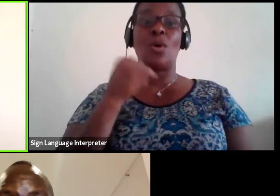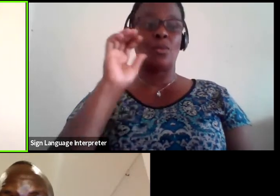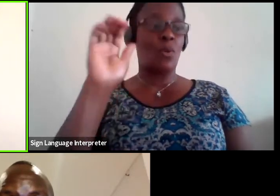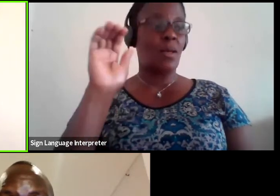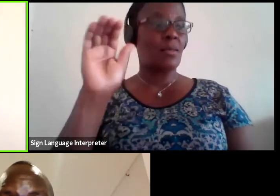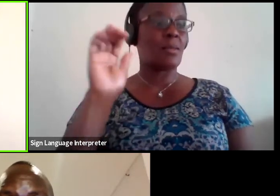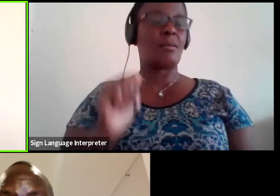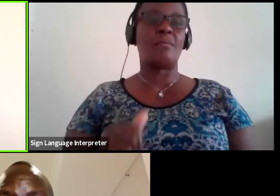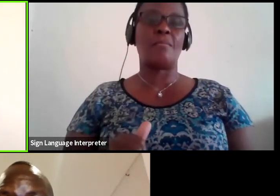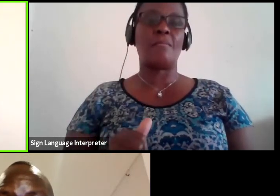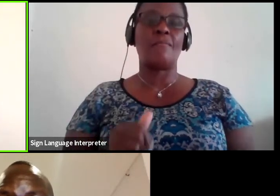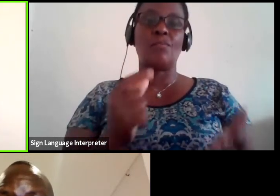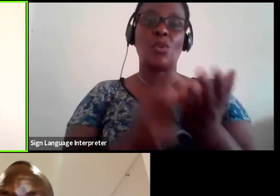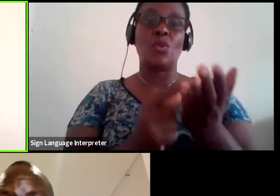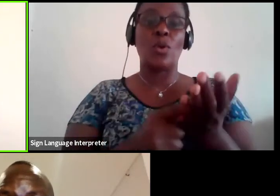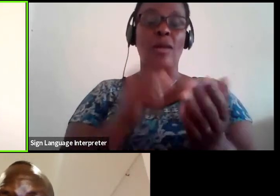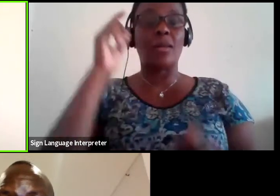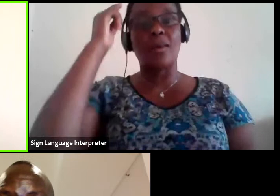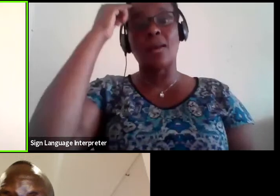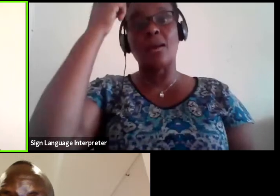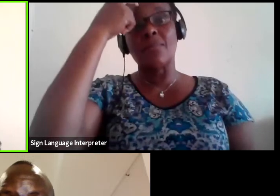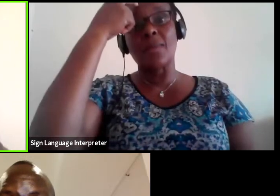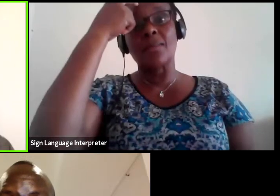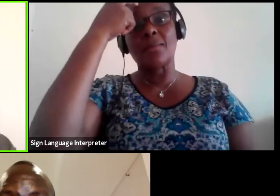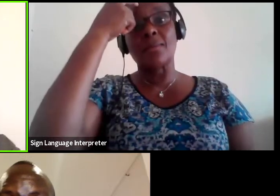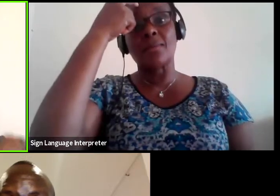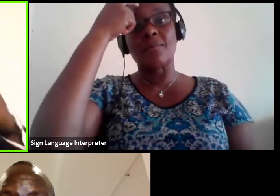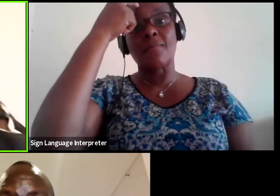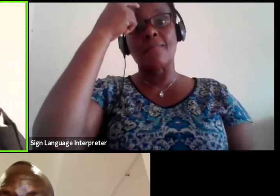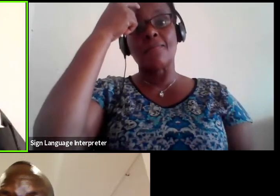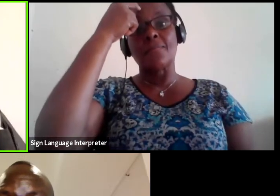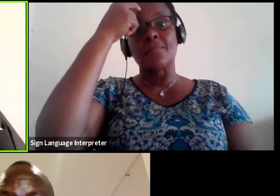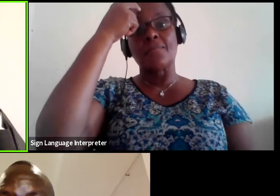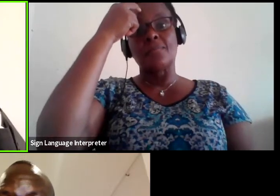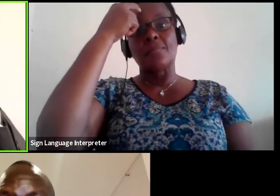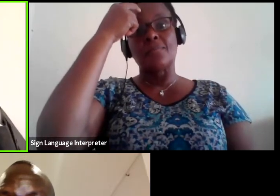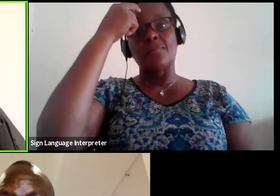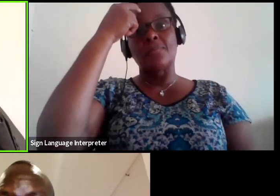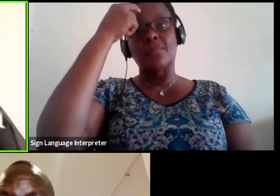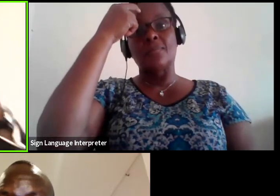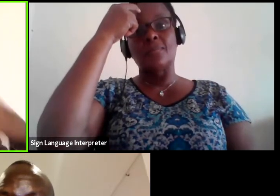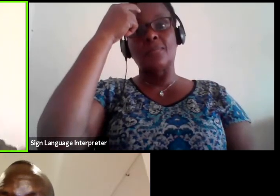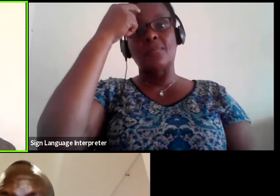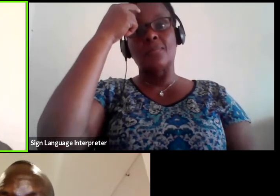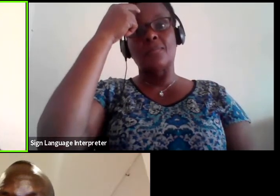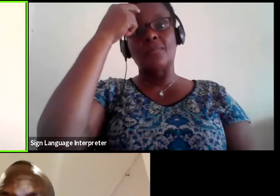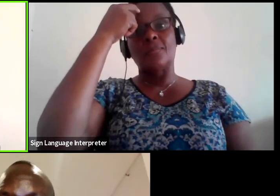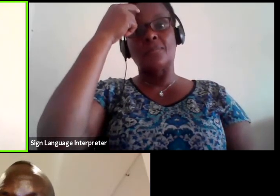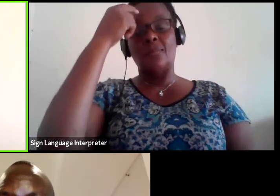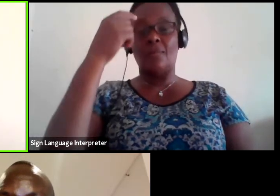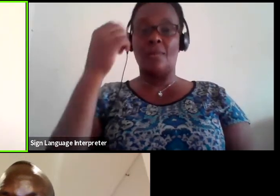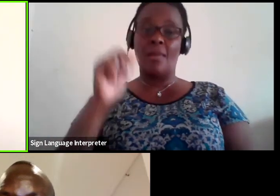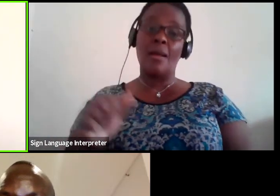Ugandan government is mooting an idea to